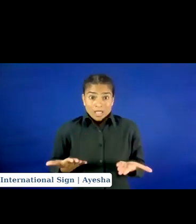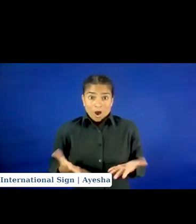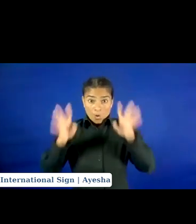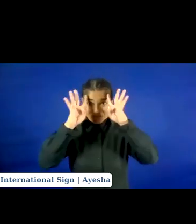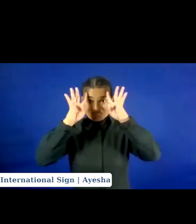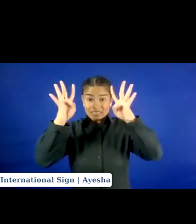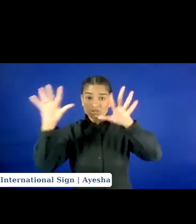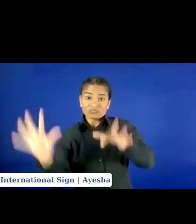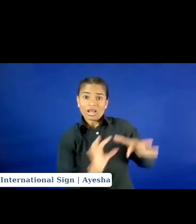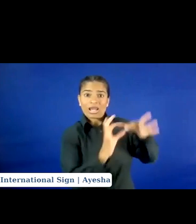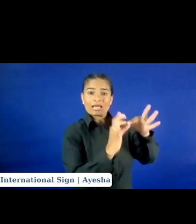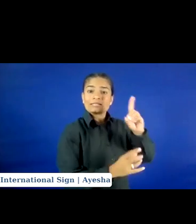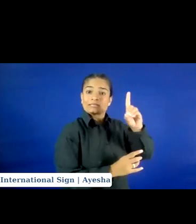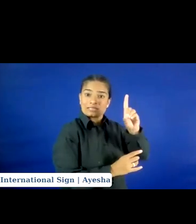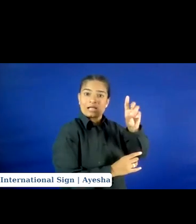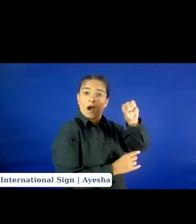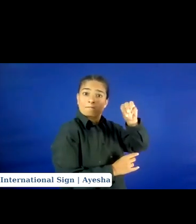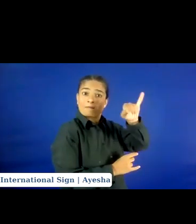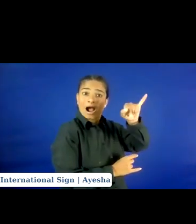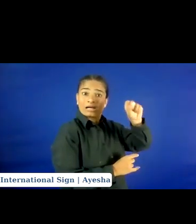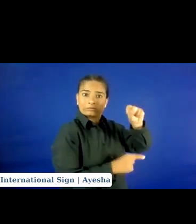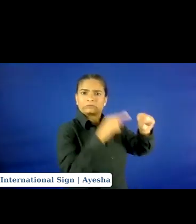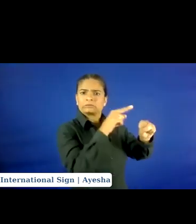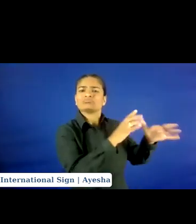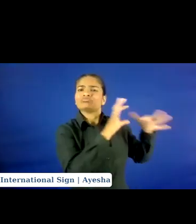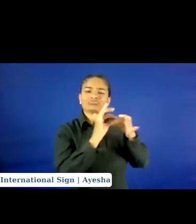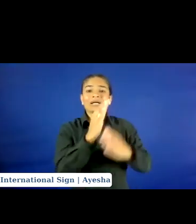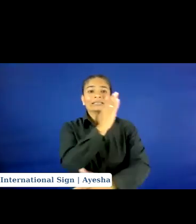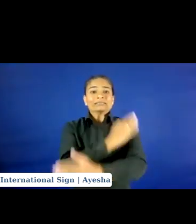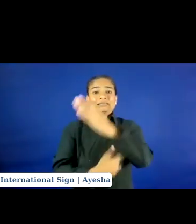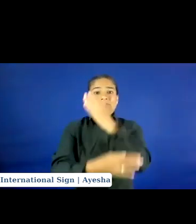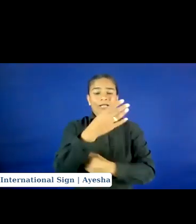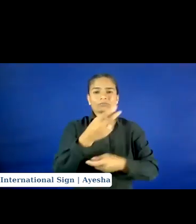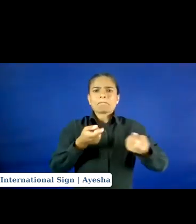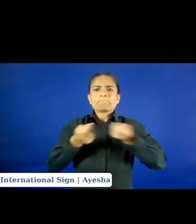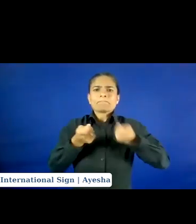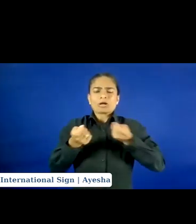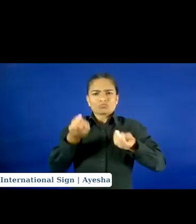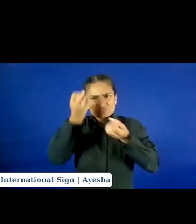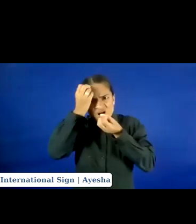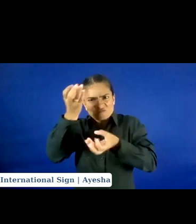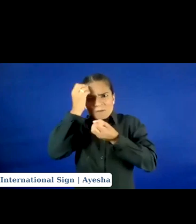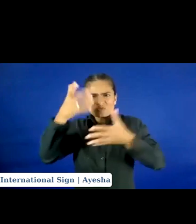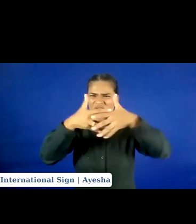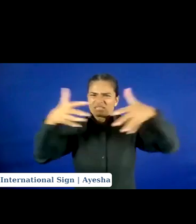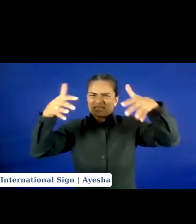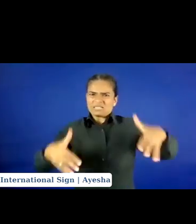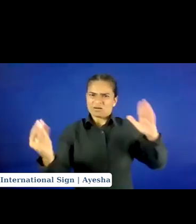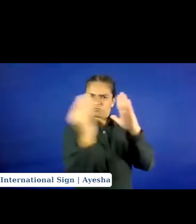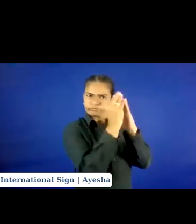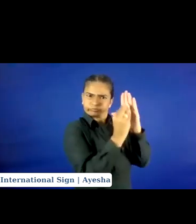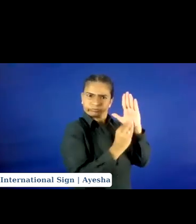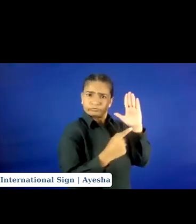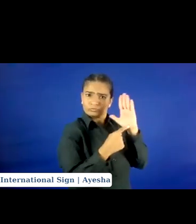Disability Management Information System, to the Ministry of Health database, to the cash transfer